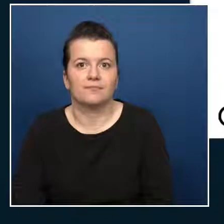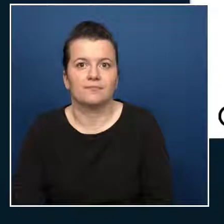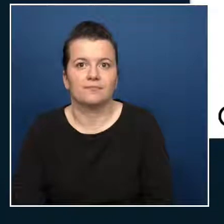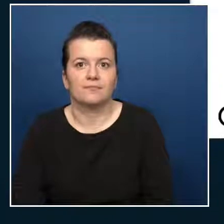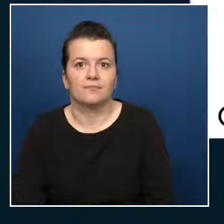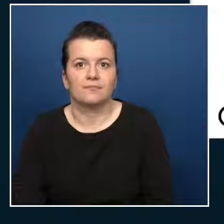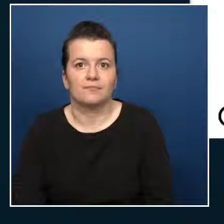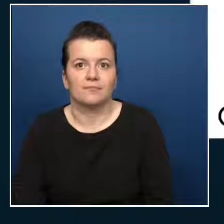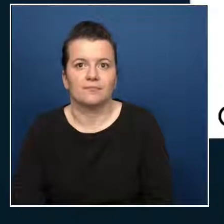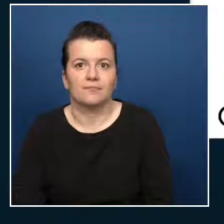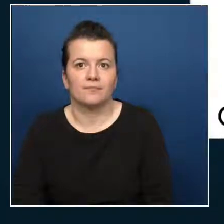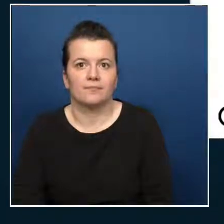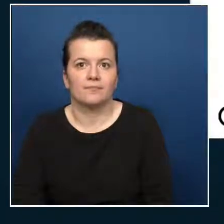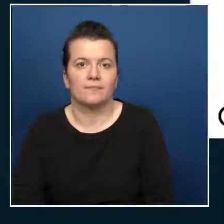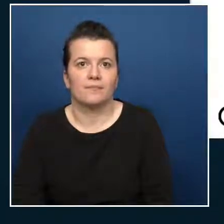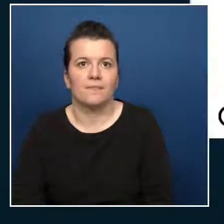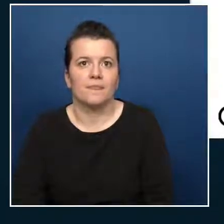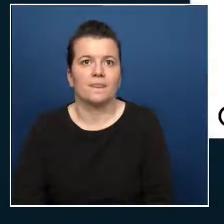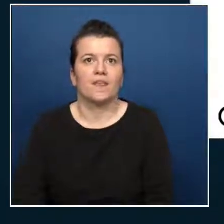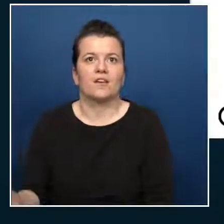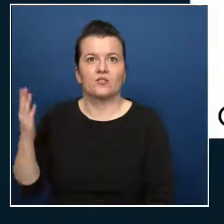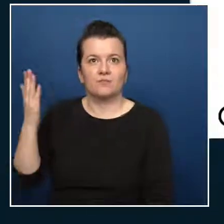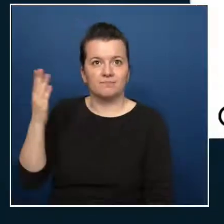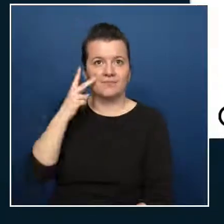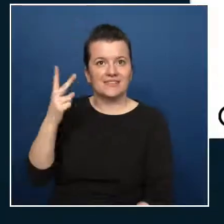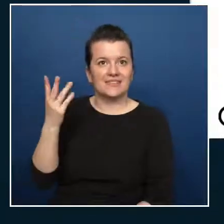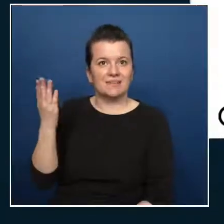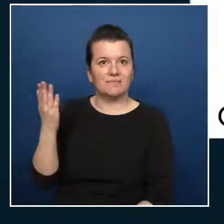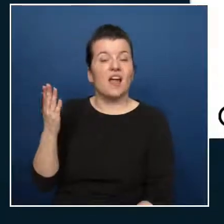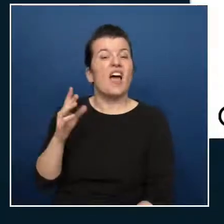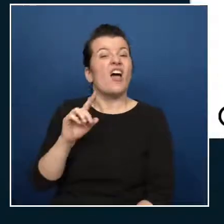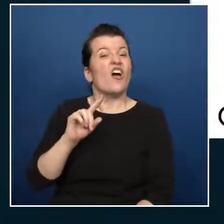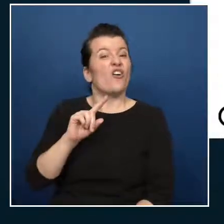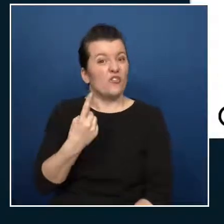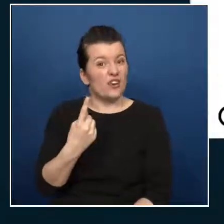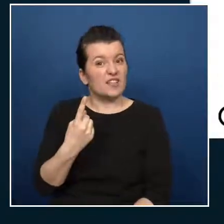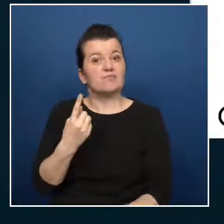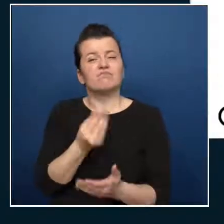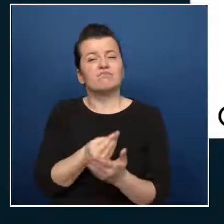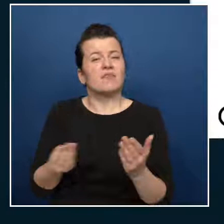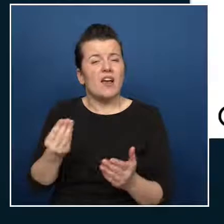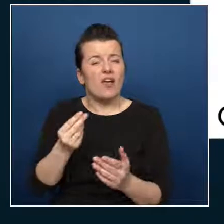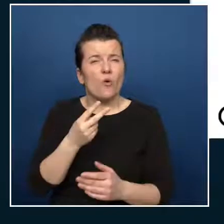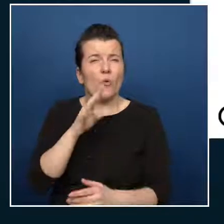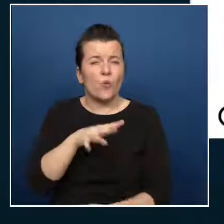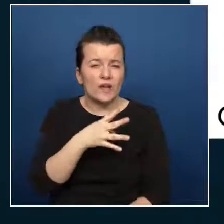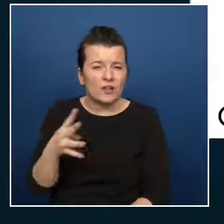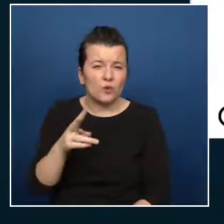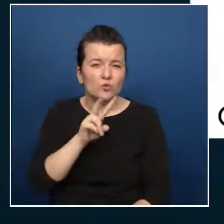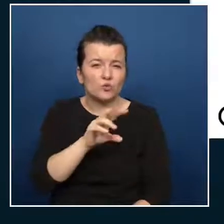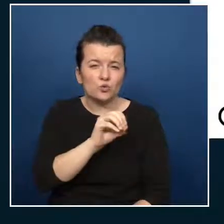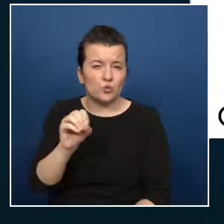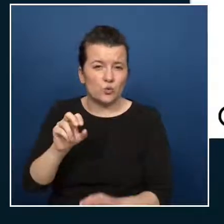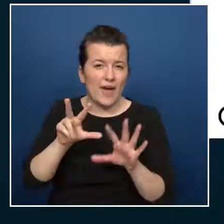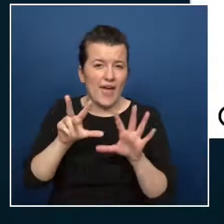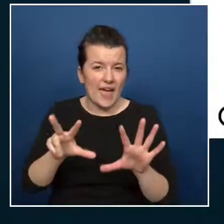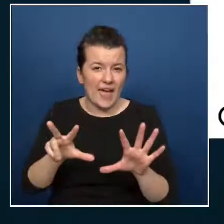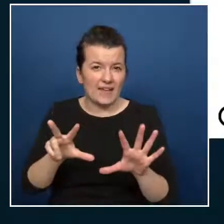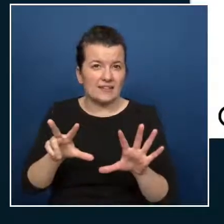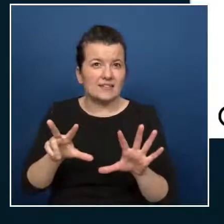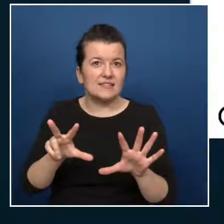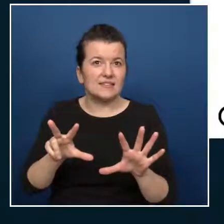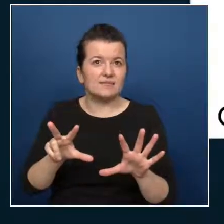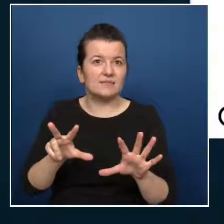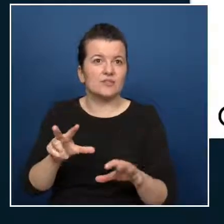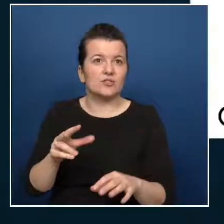not the right one for us. It's because it was Windows 2008 R2, and based on the research that I did or